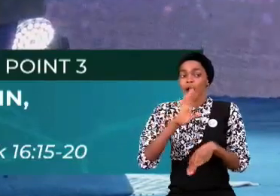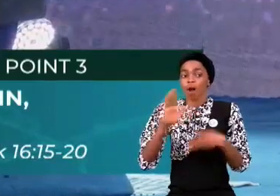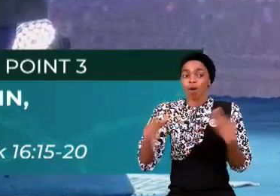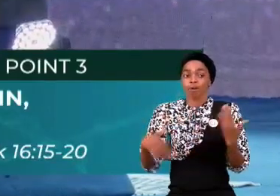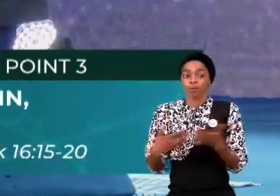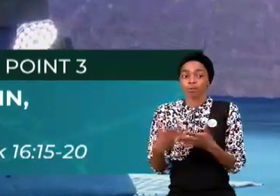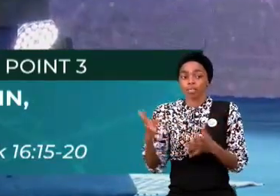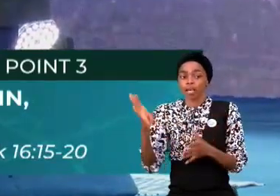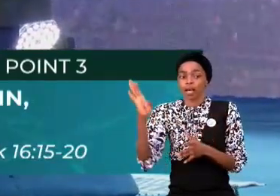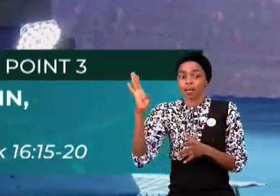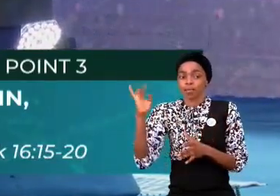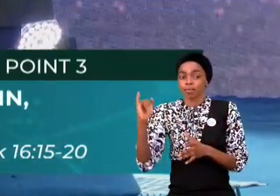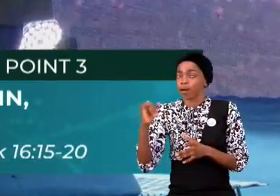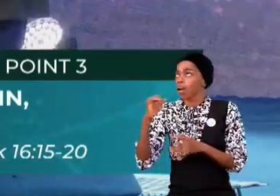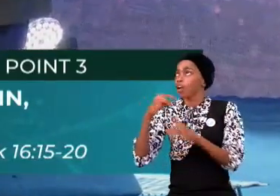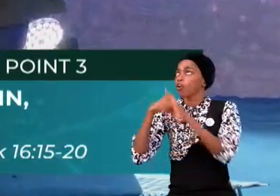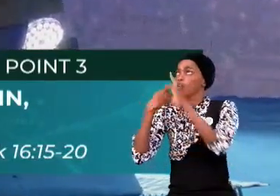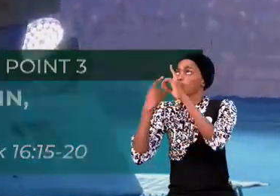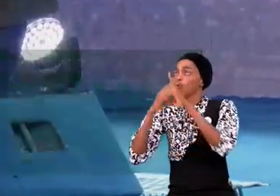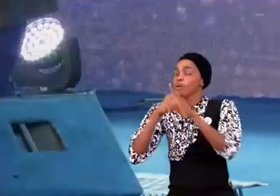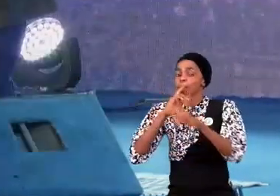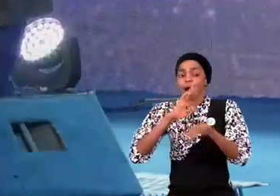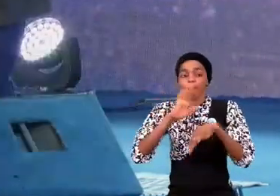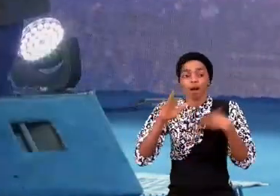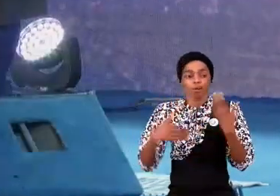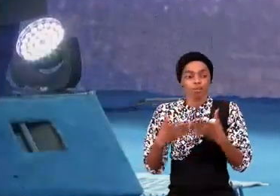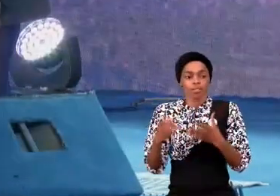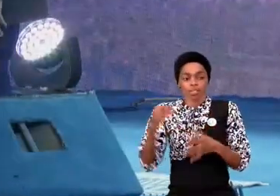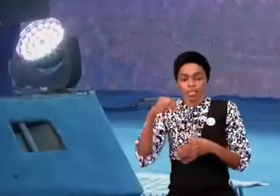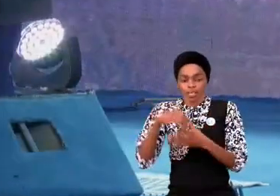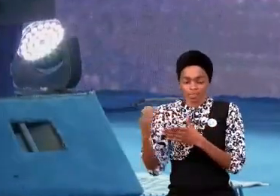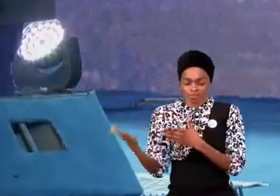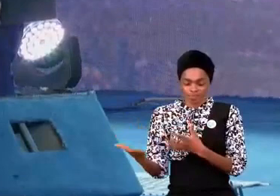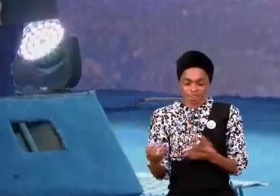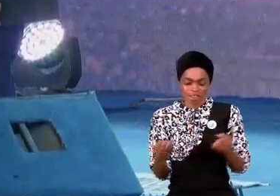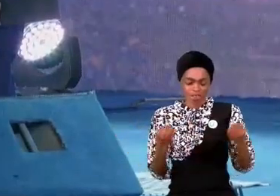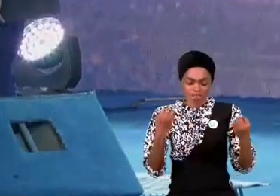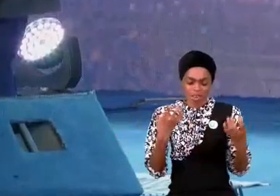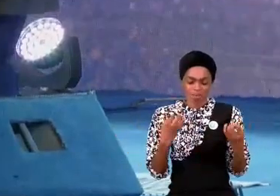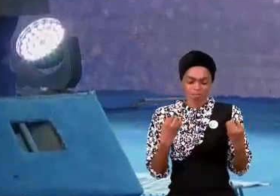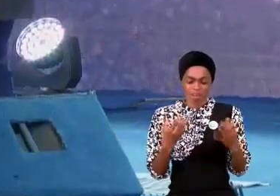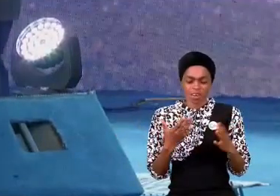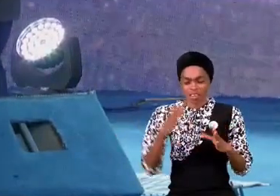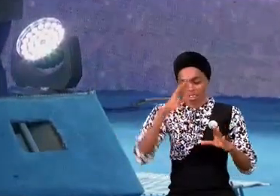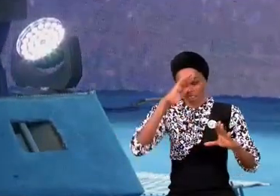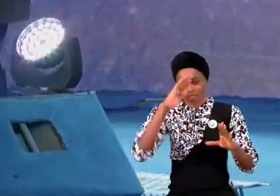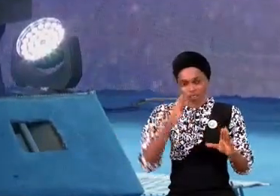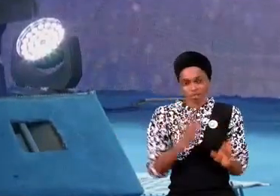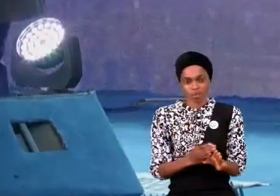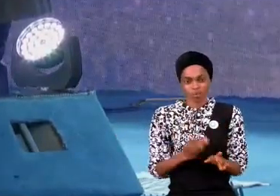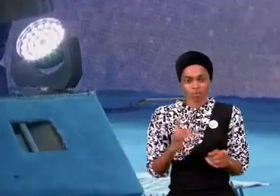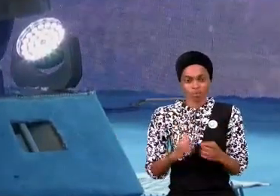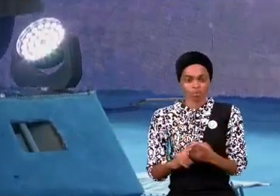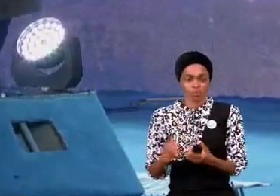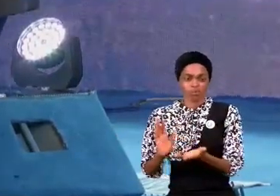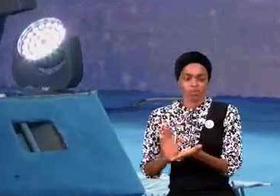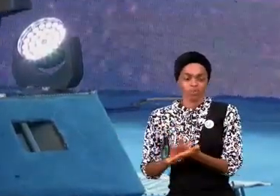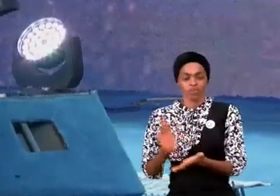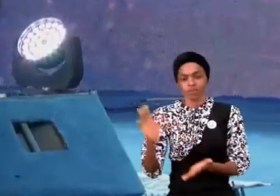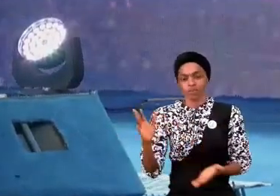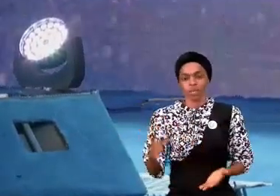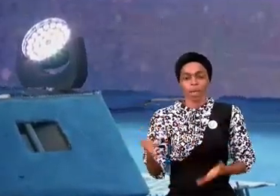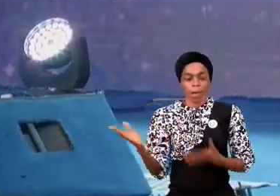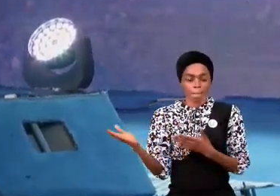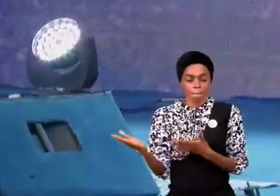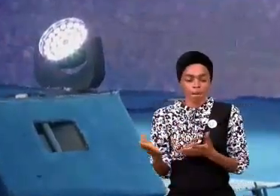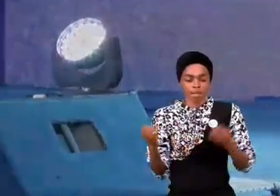sons unto glory. Bringing many sons unto glory. As you offer yourself tonight, and